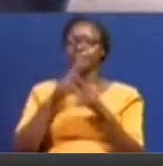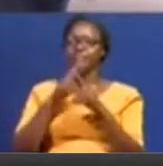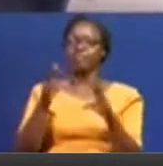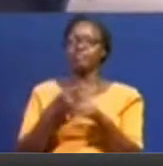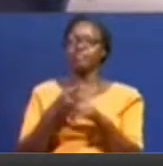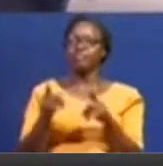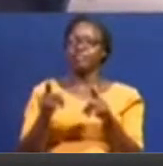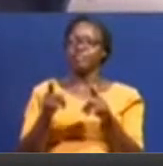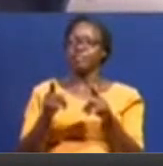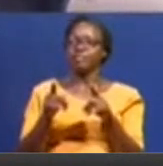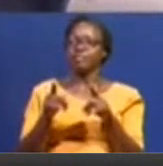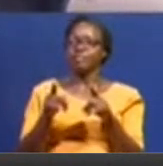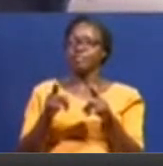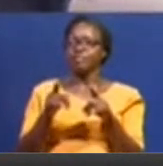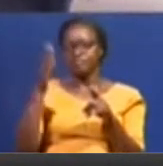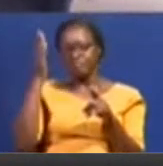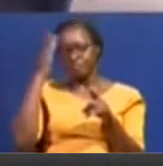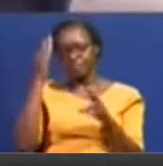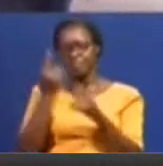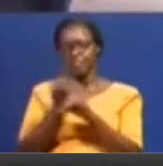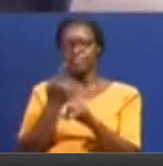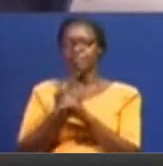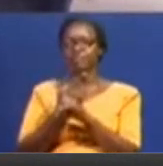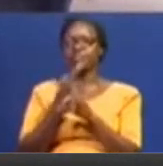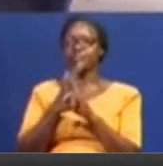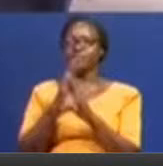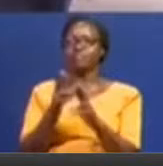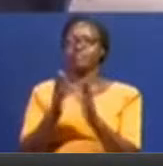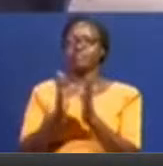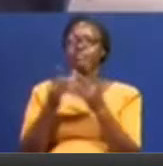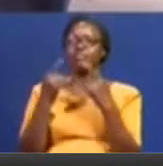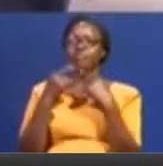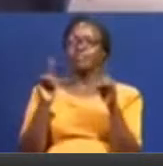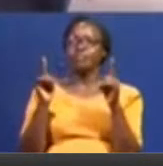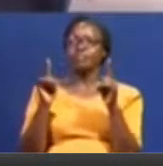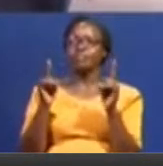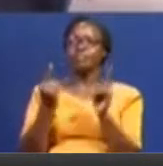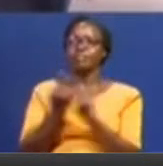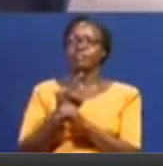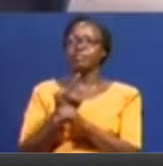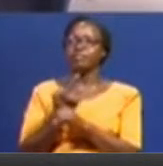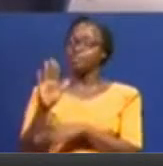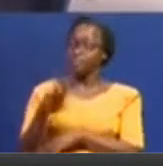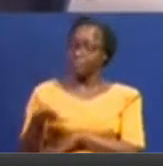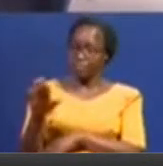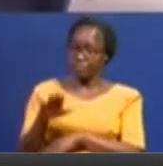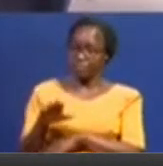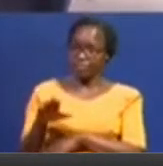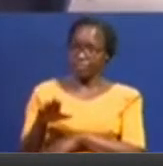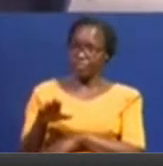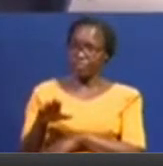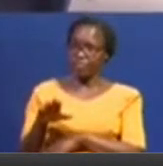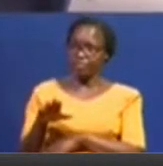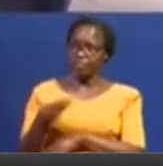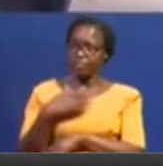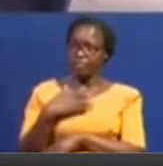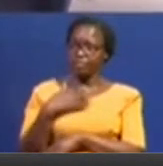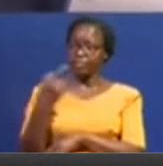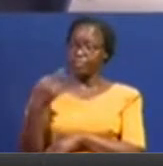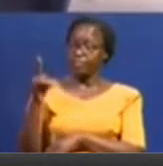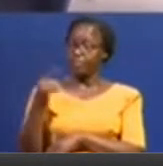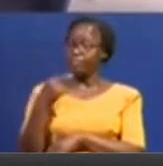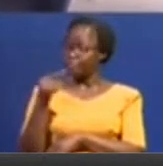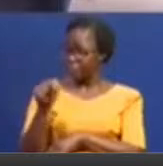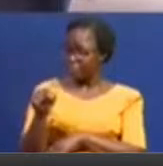But we know that different results are declared in different places. Would I be right to